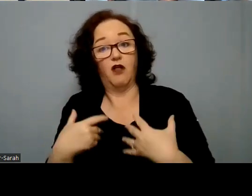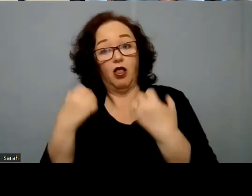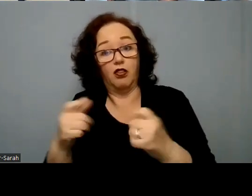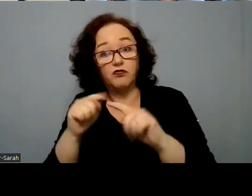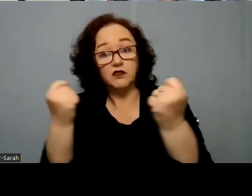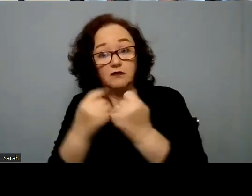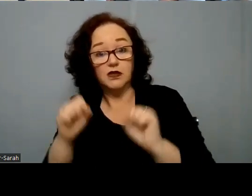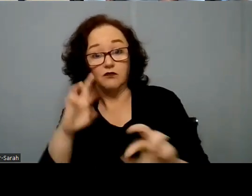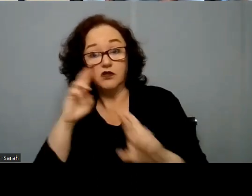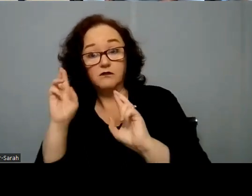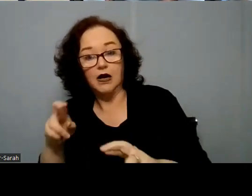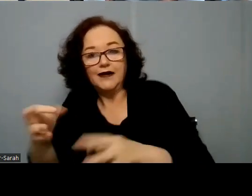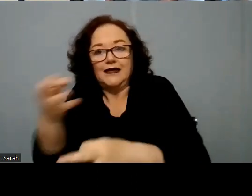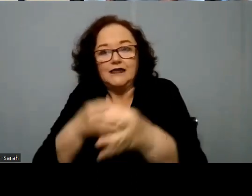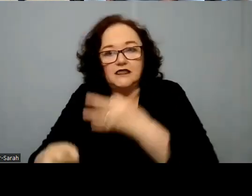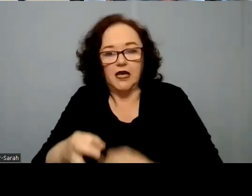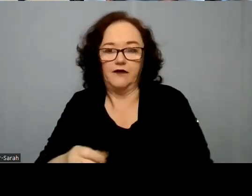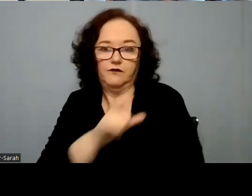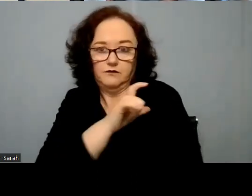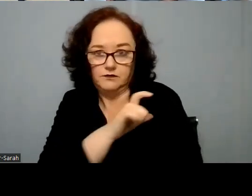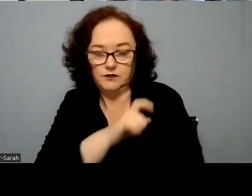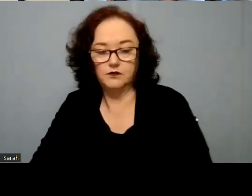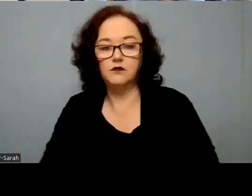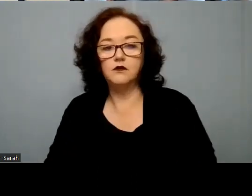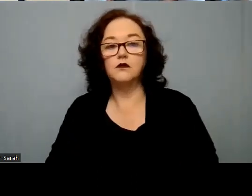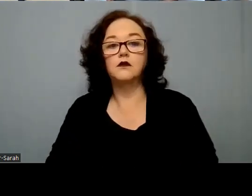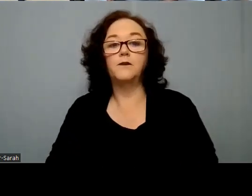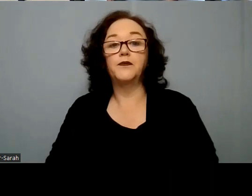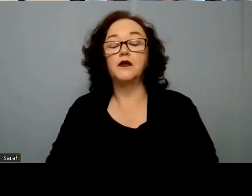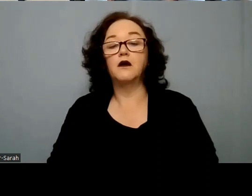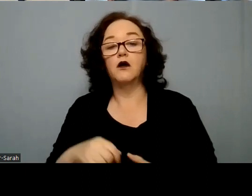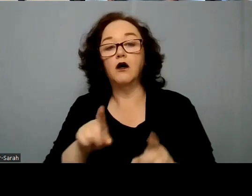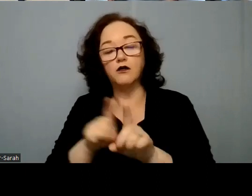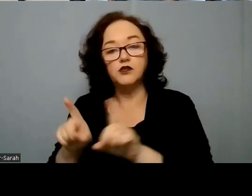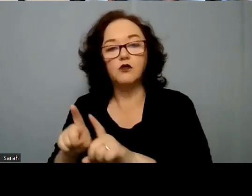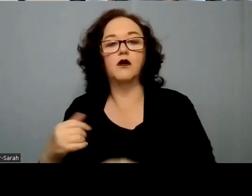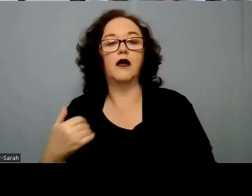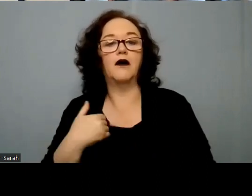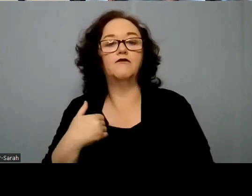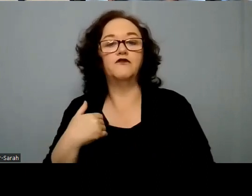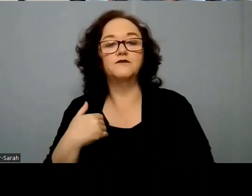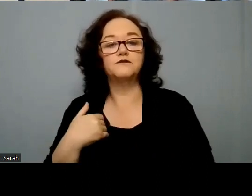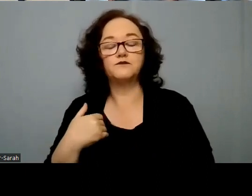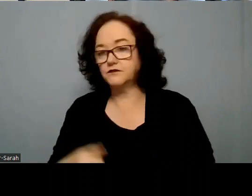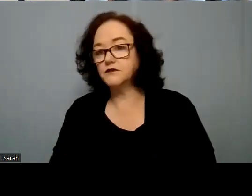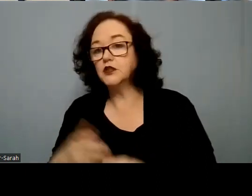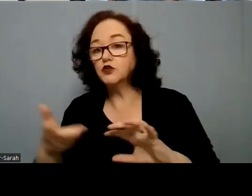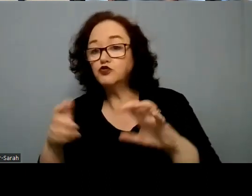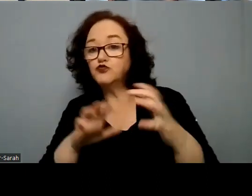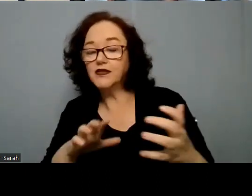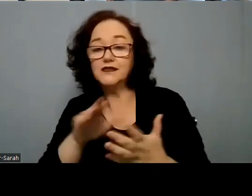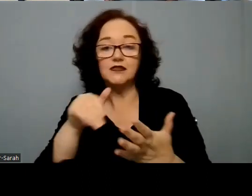law enforcement. CCBHCs have also opened drop-in crisis centers and other similar crisis